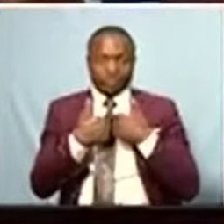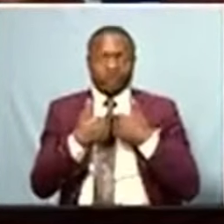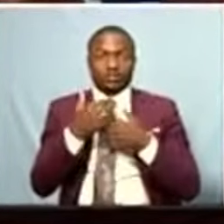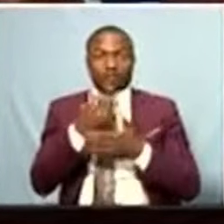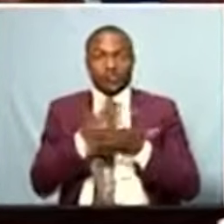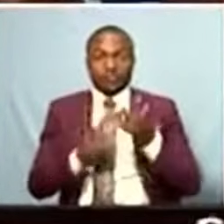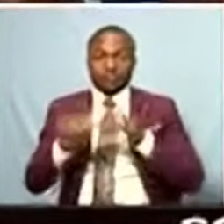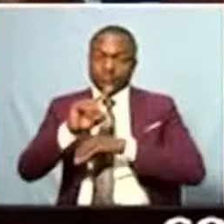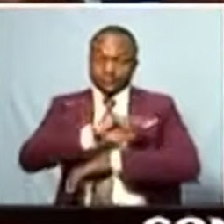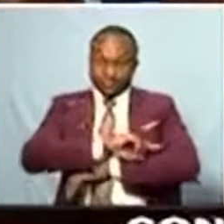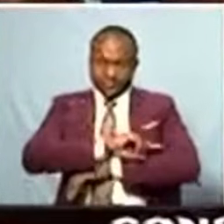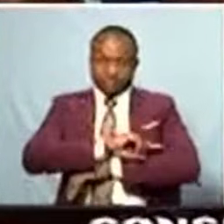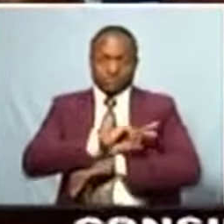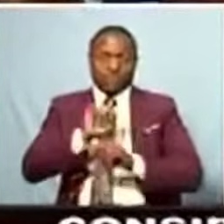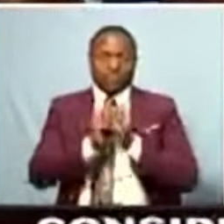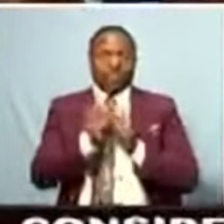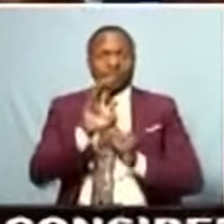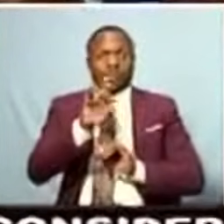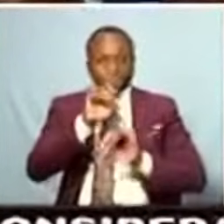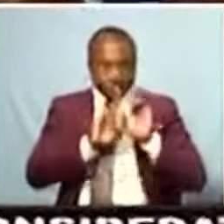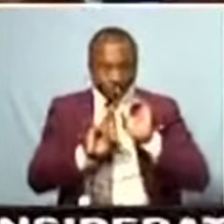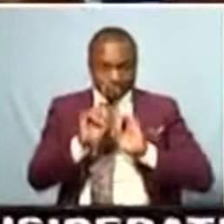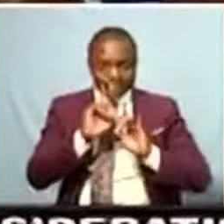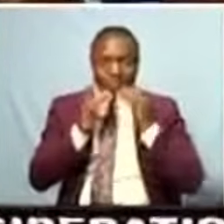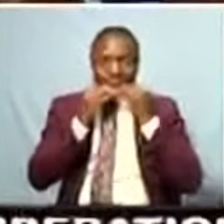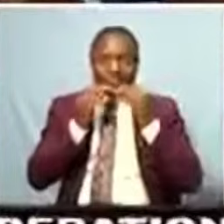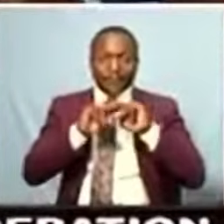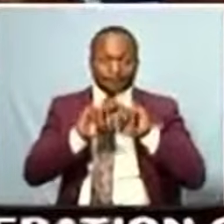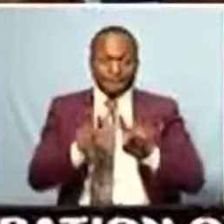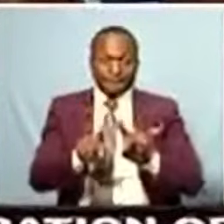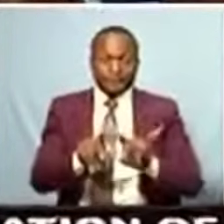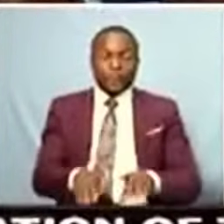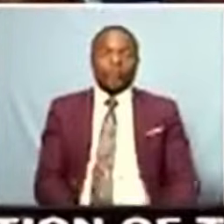days with your interactions. Thank you, Chair.